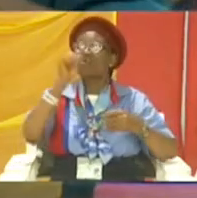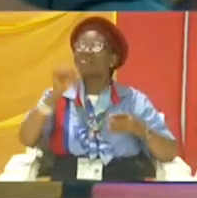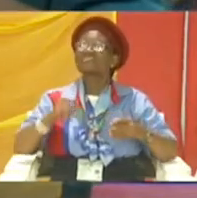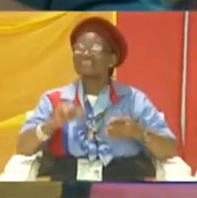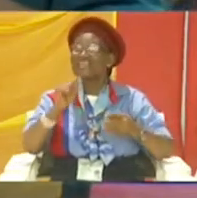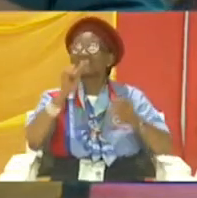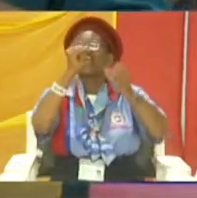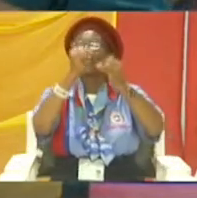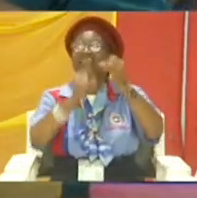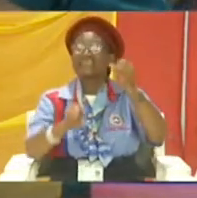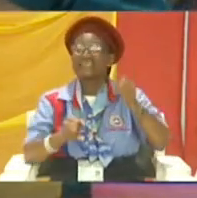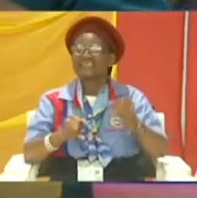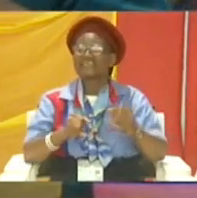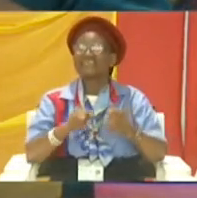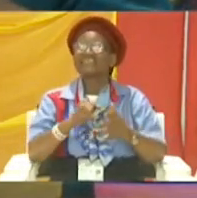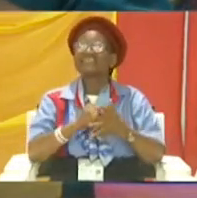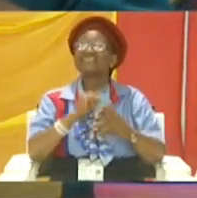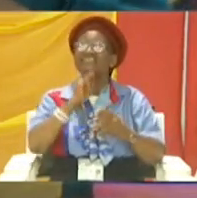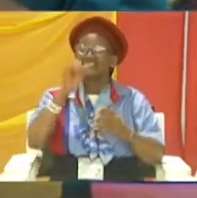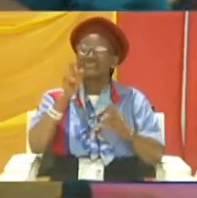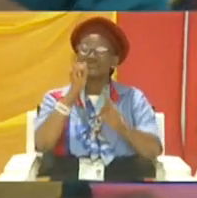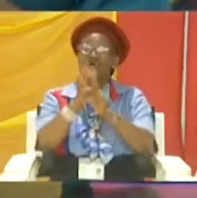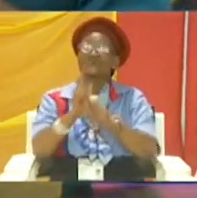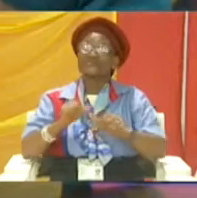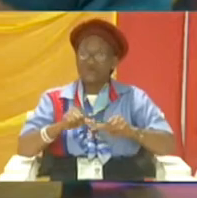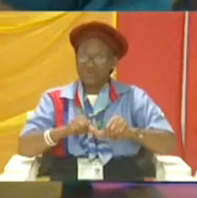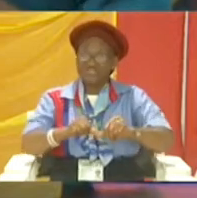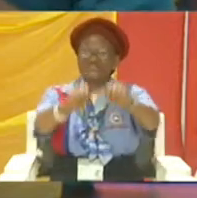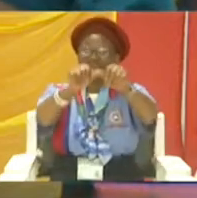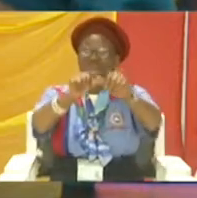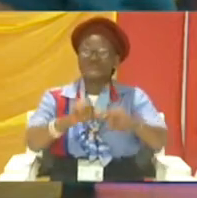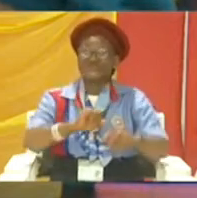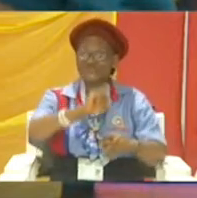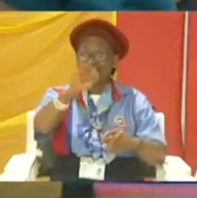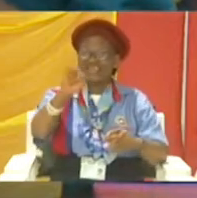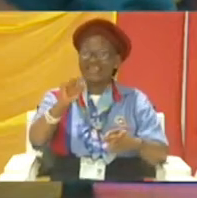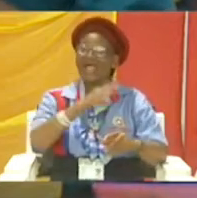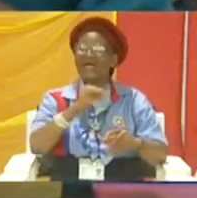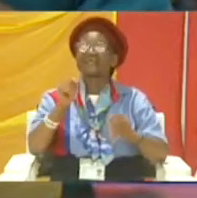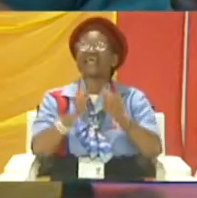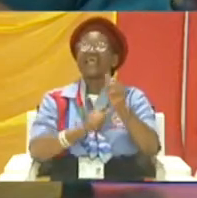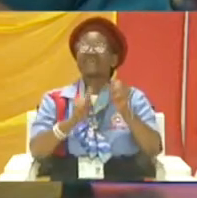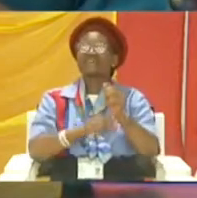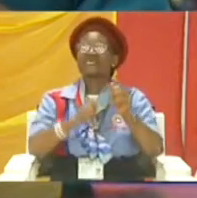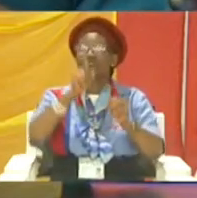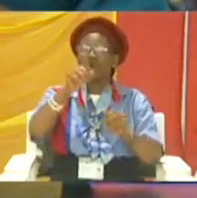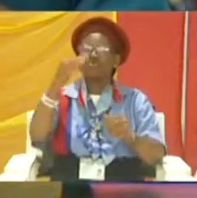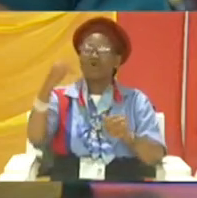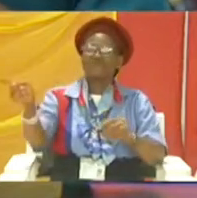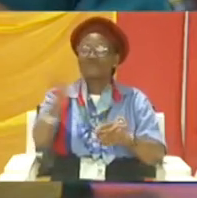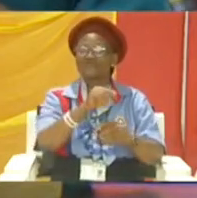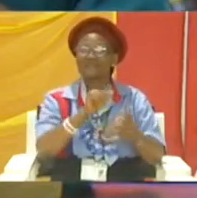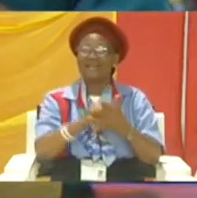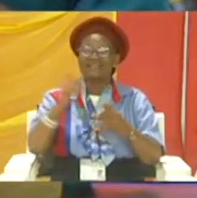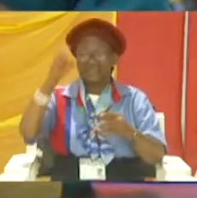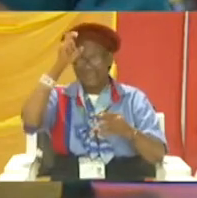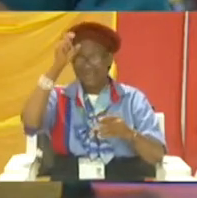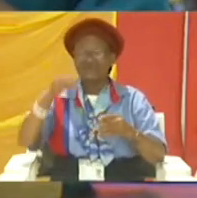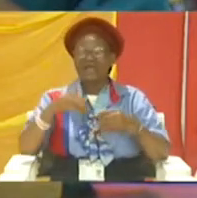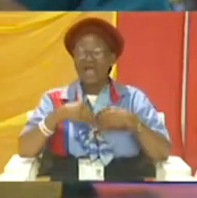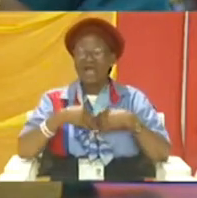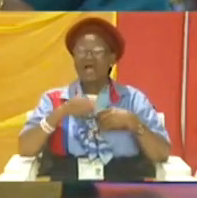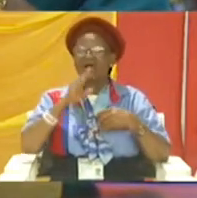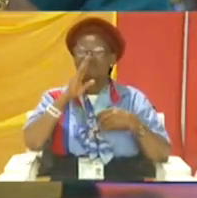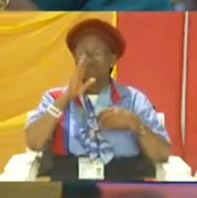It's just continuing. And every one of you, that the devil has been messing up